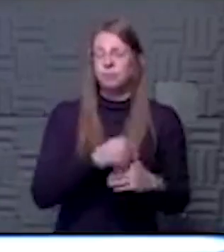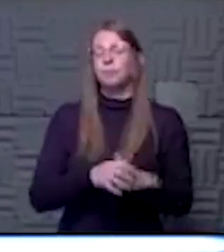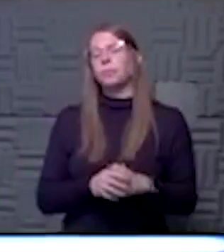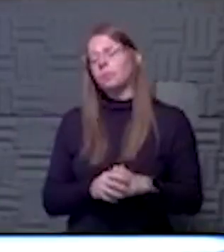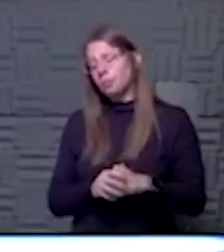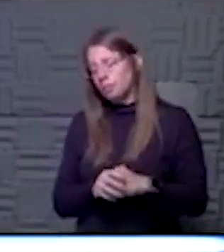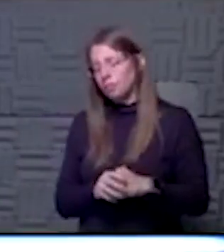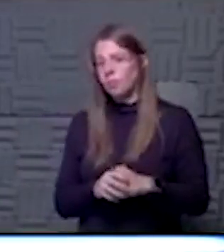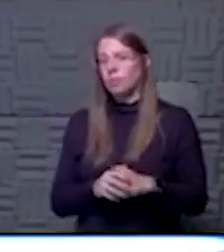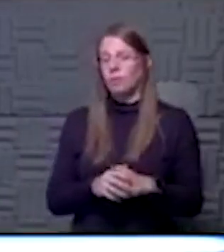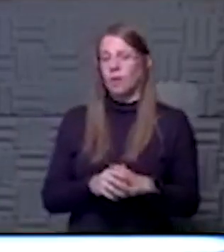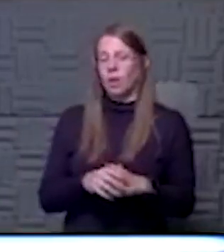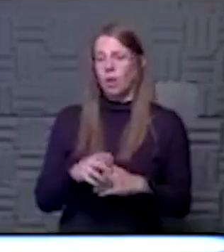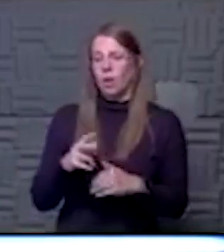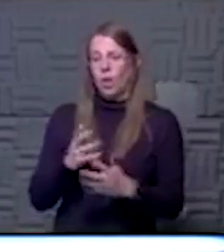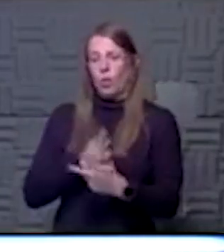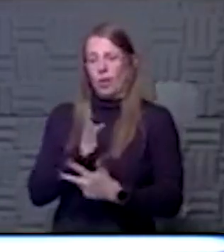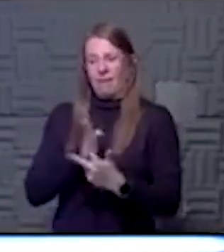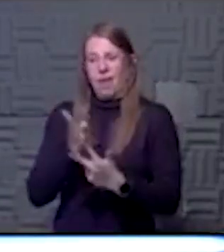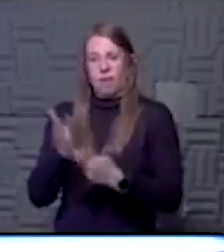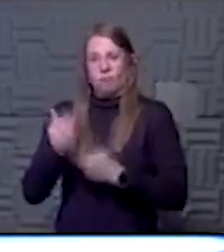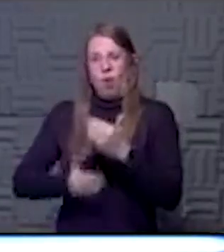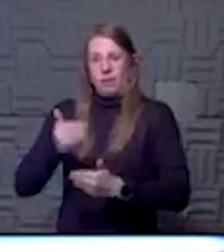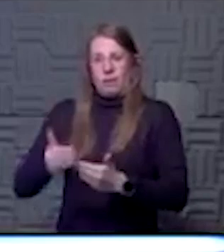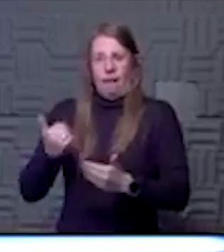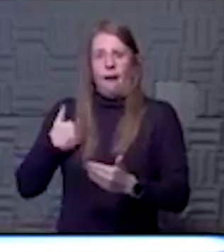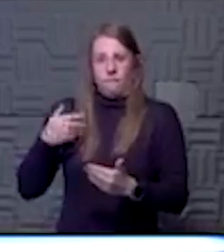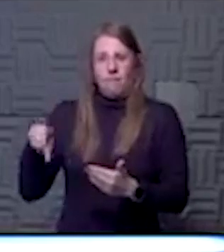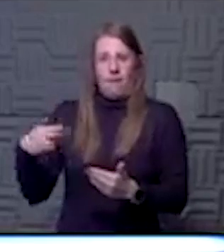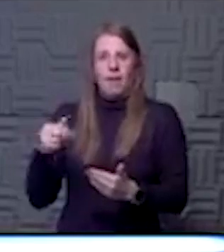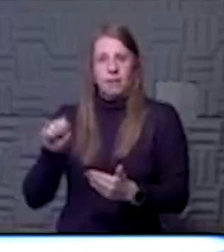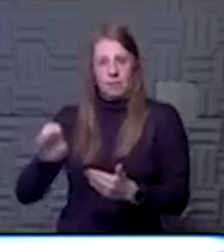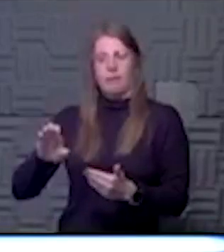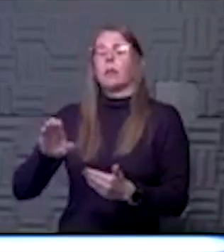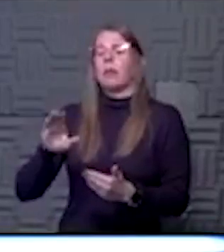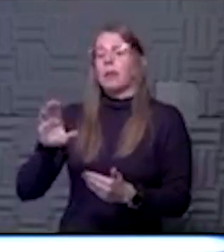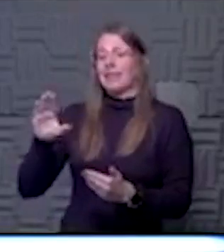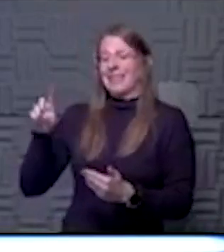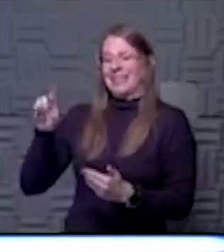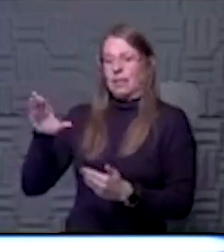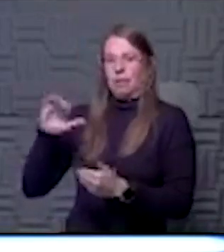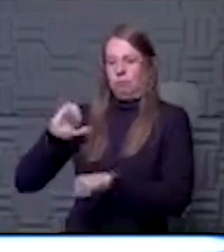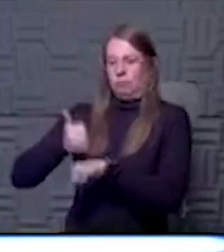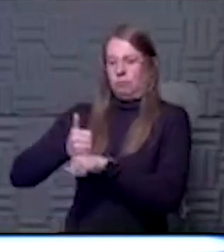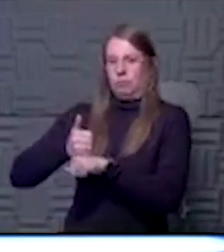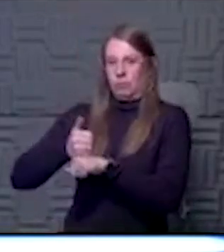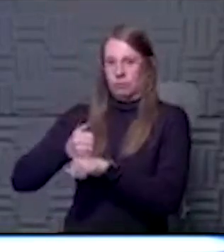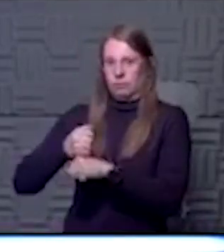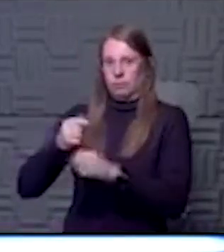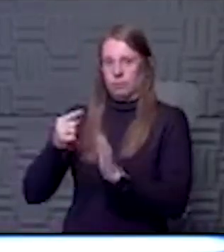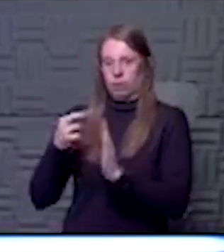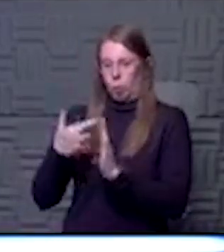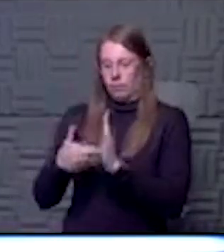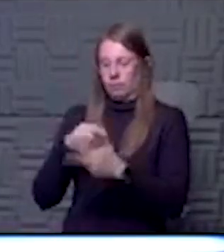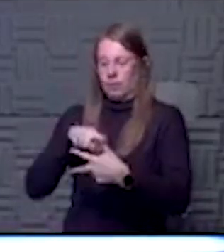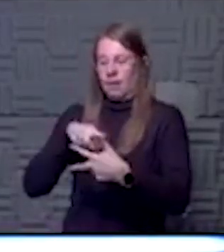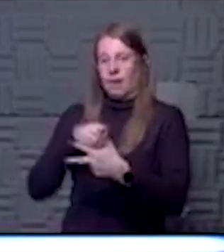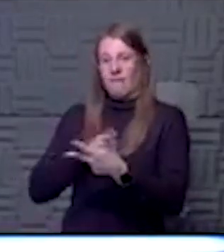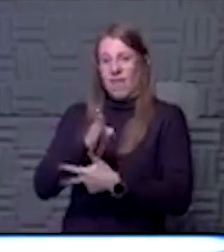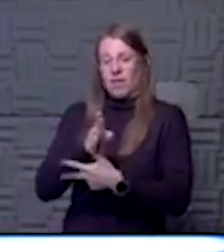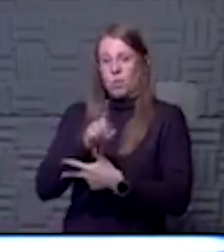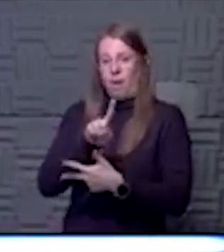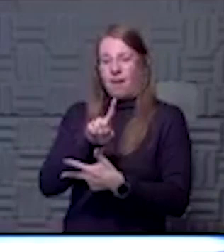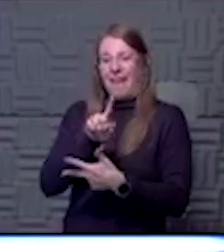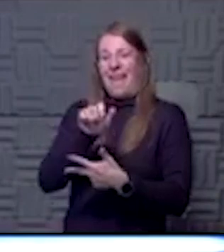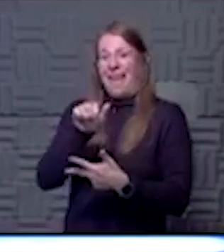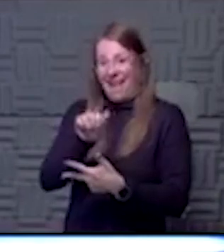working at a 3-phase process is the way CDC has laid it out for us right now. So phase 1 is actually a phase 1A and a